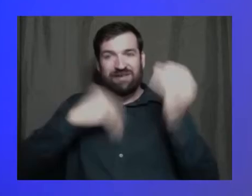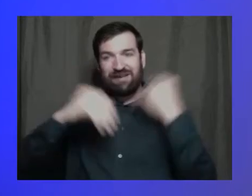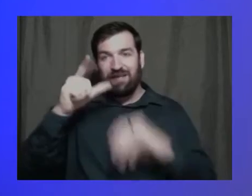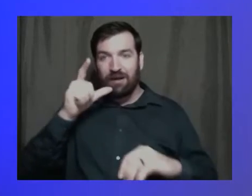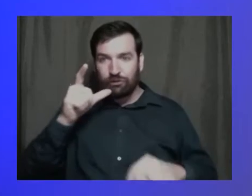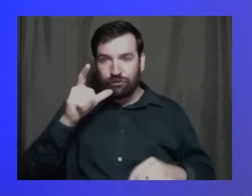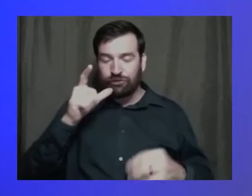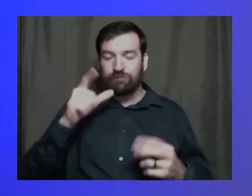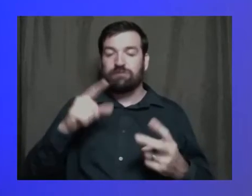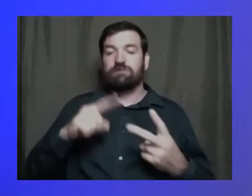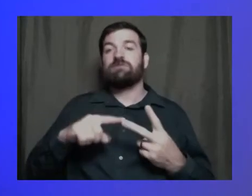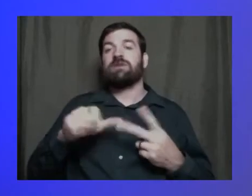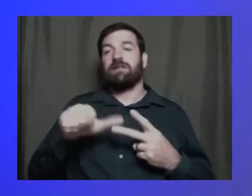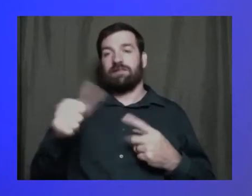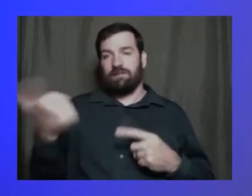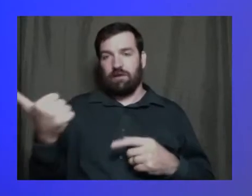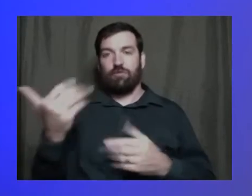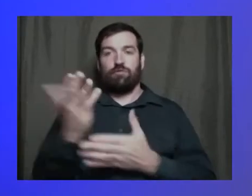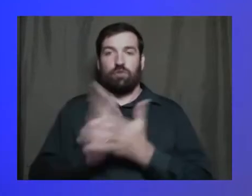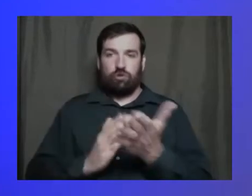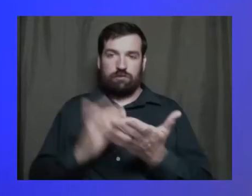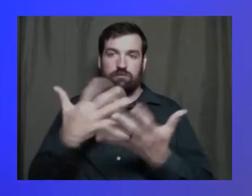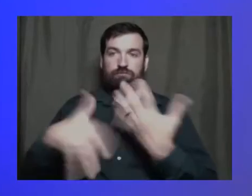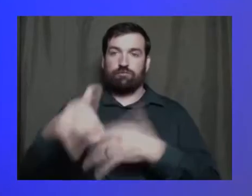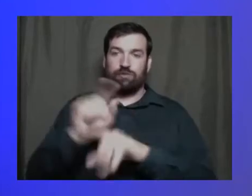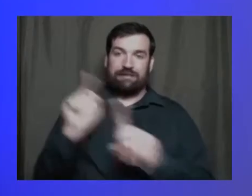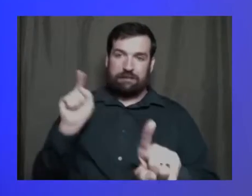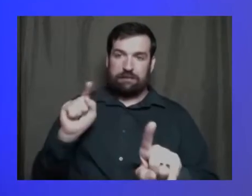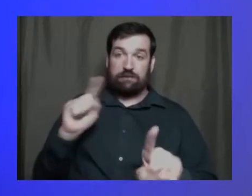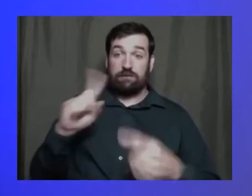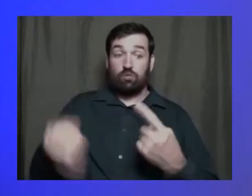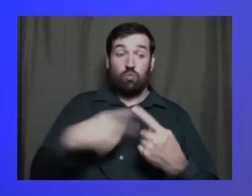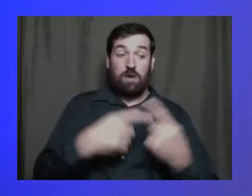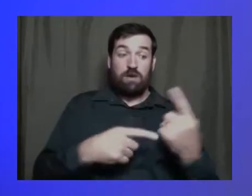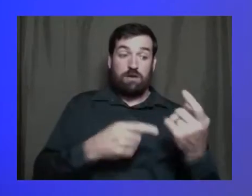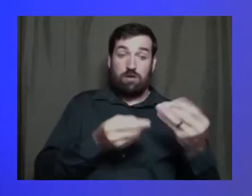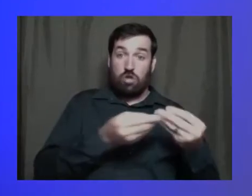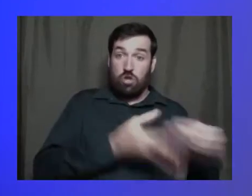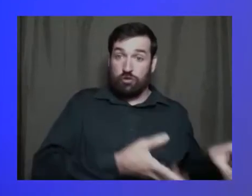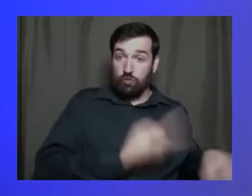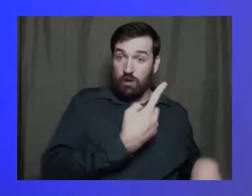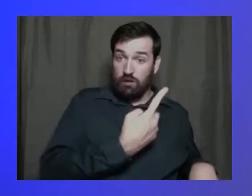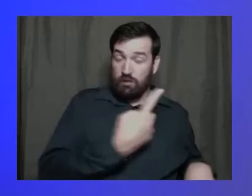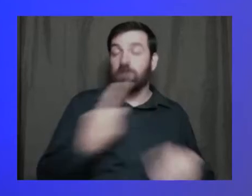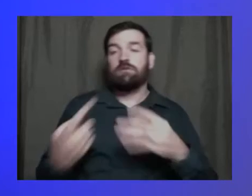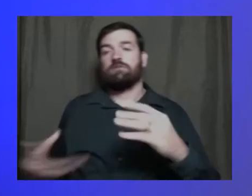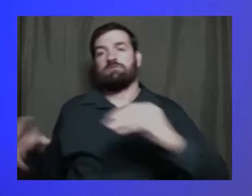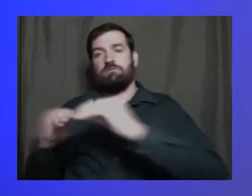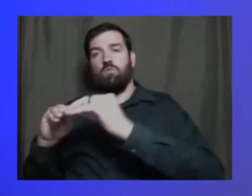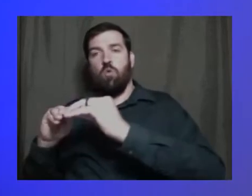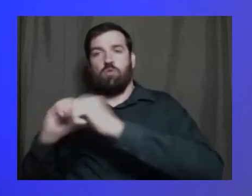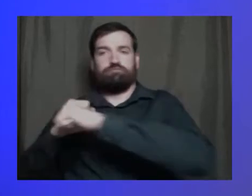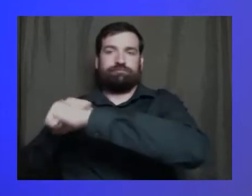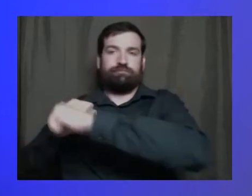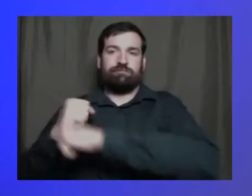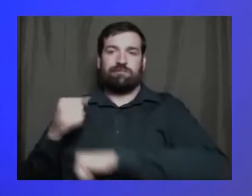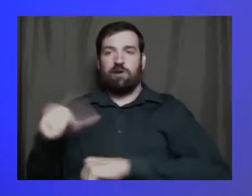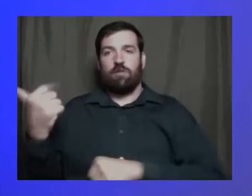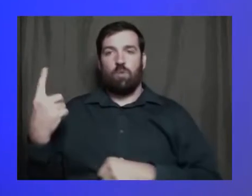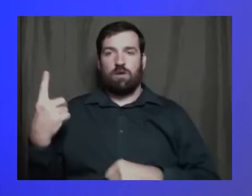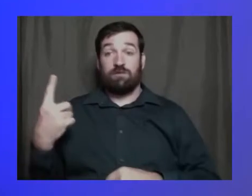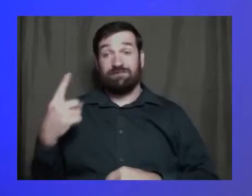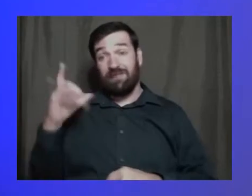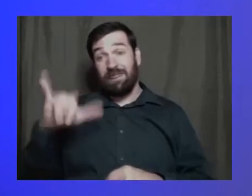other things come into play like distancing. So when you lose one mitigation strategy, you start to increase another. And this is really the hope with